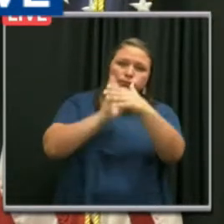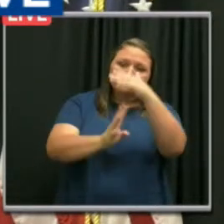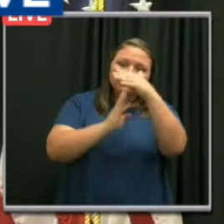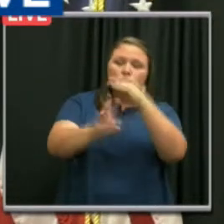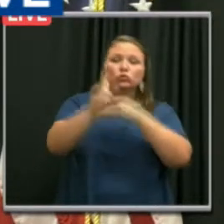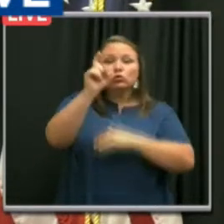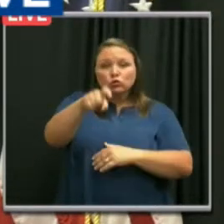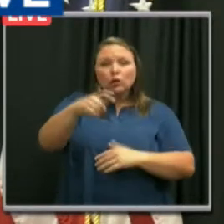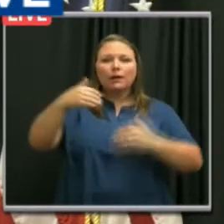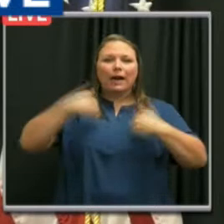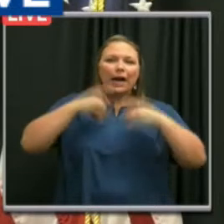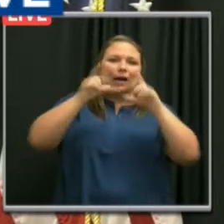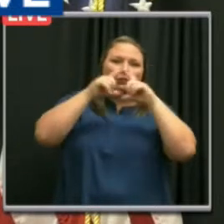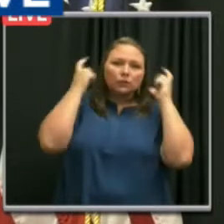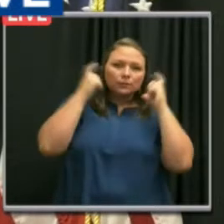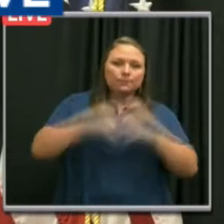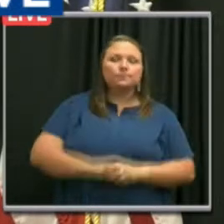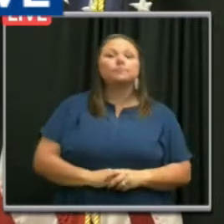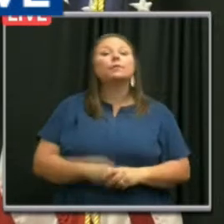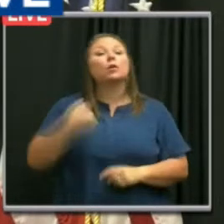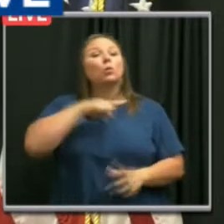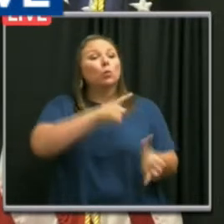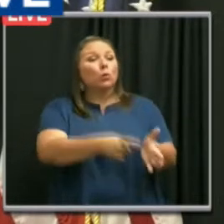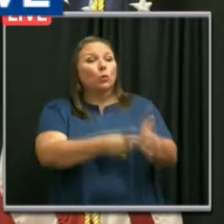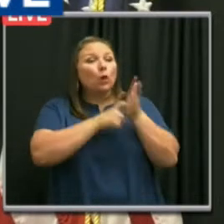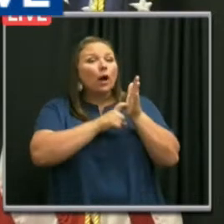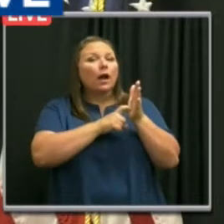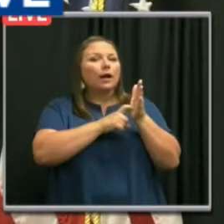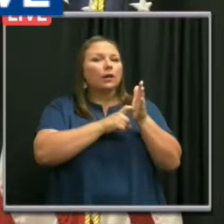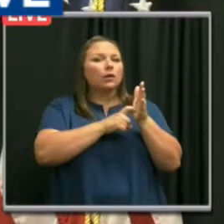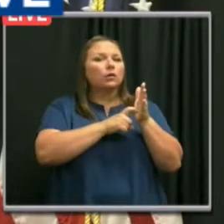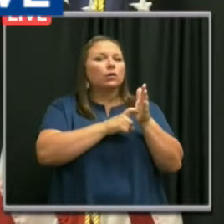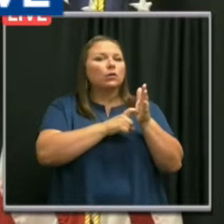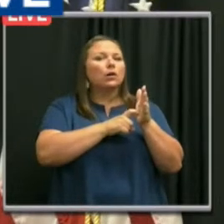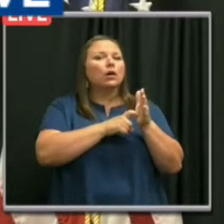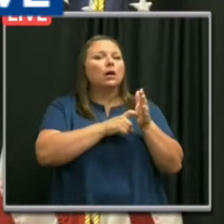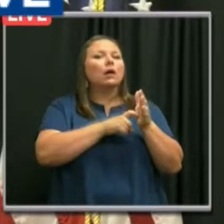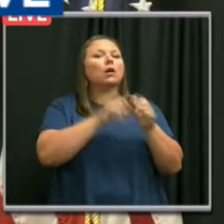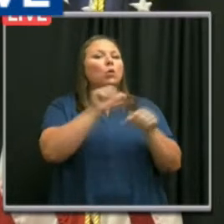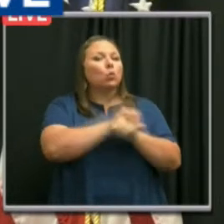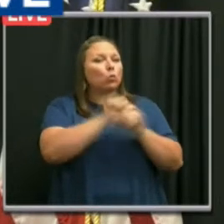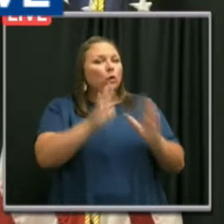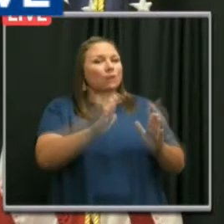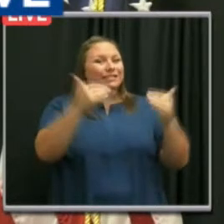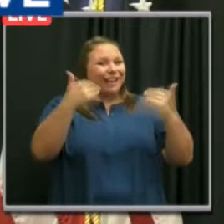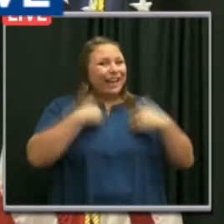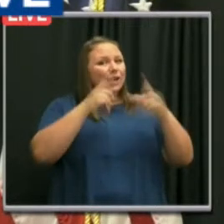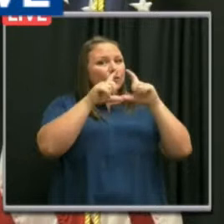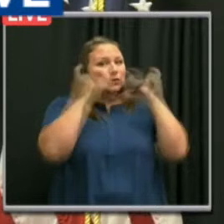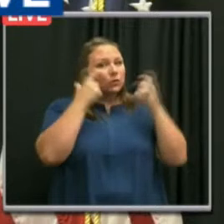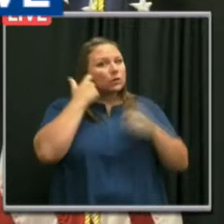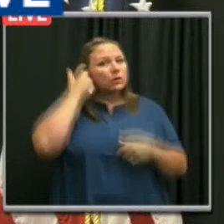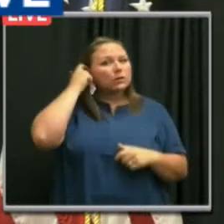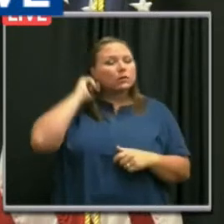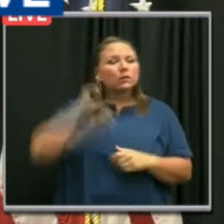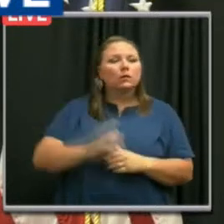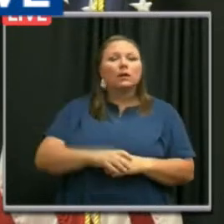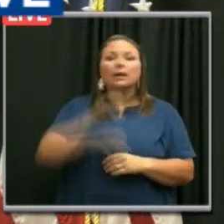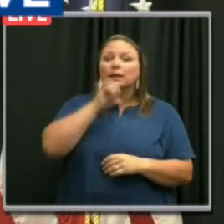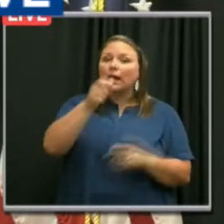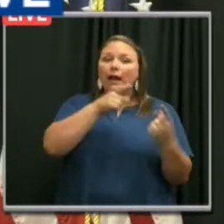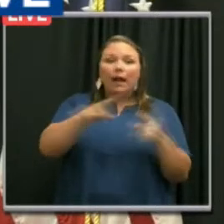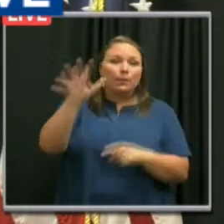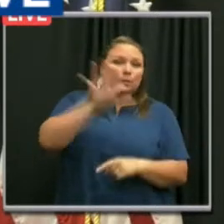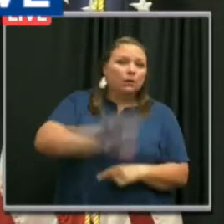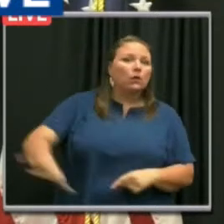wear the face mask, and we are requiring that employees wear facial coverings. That does not exist in all